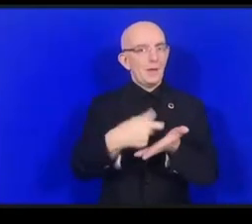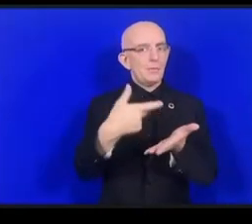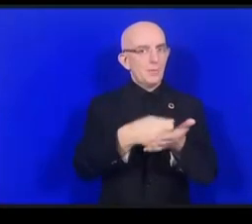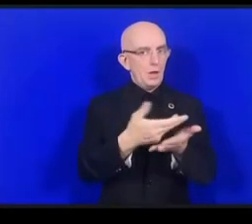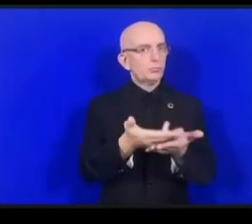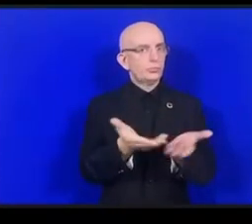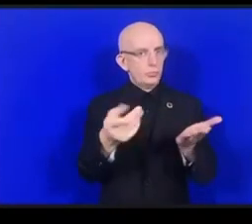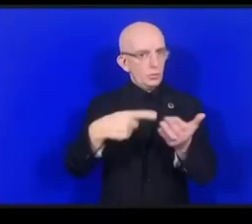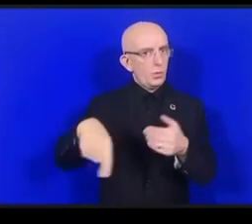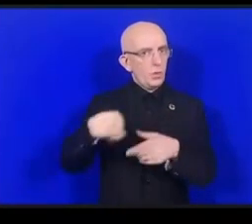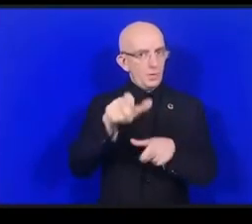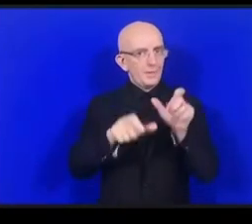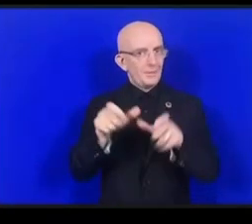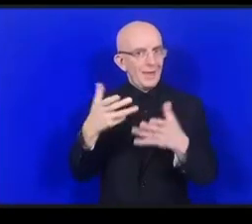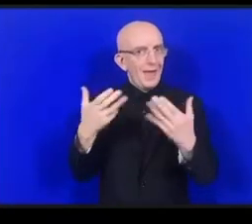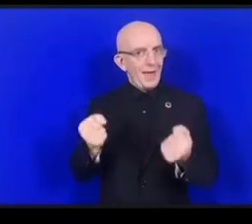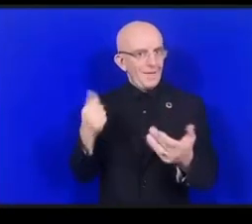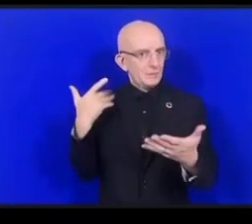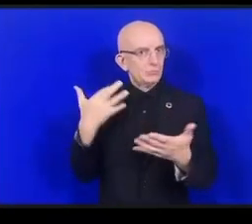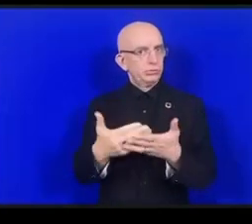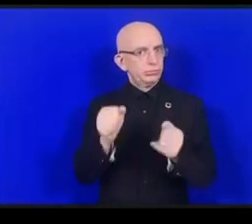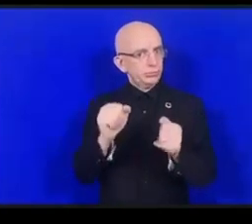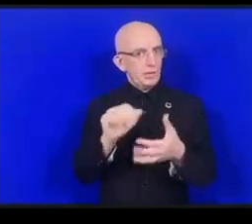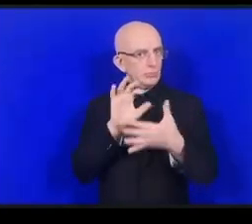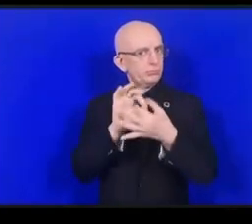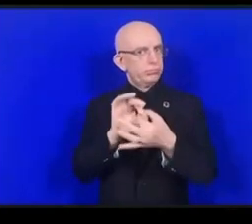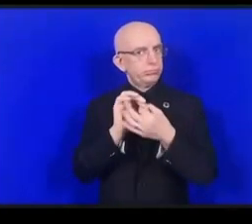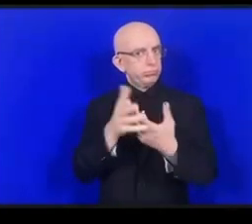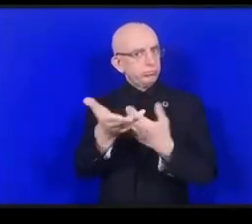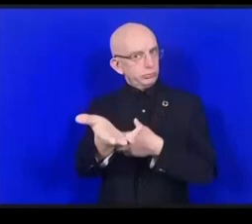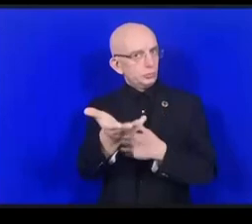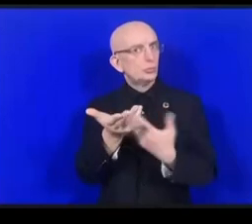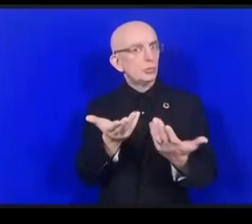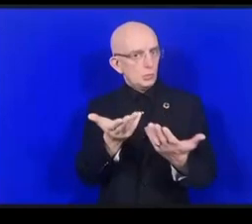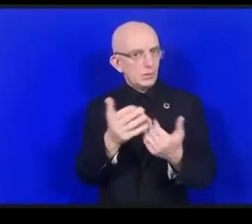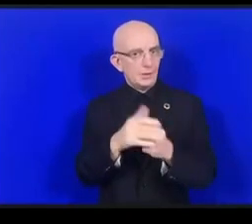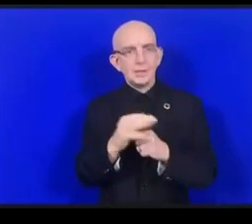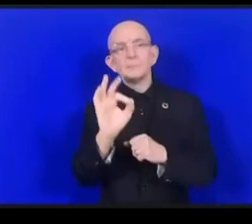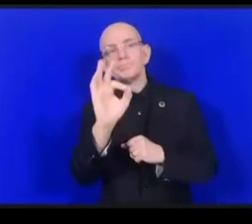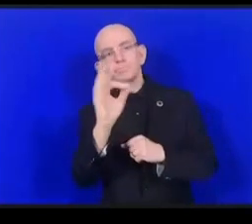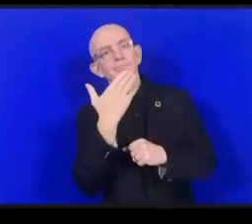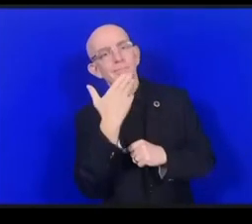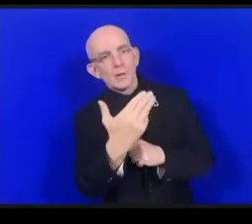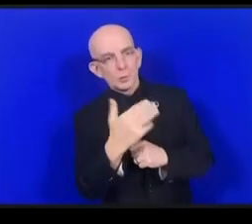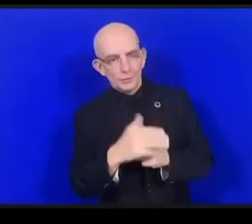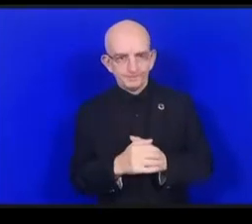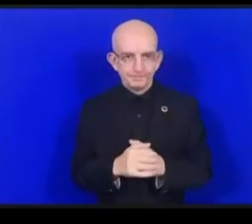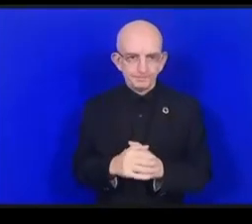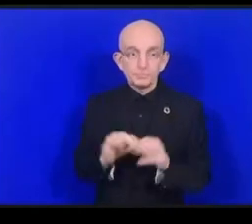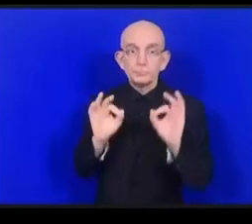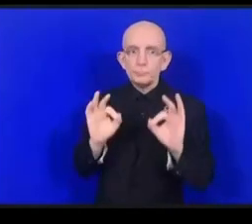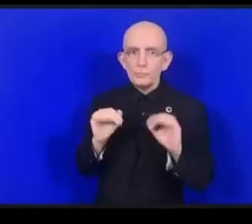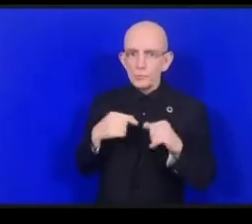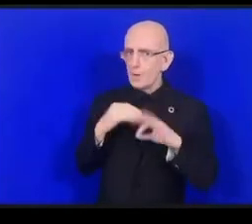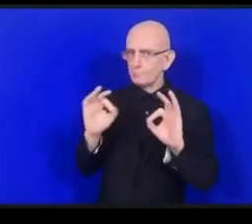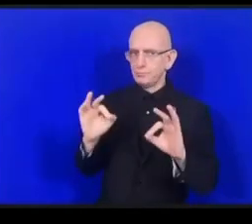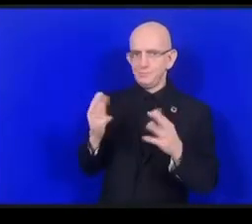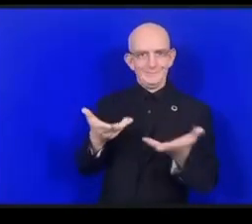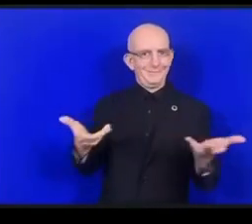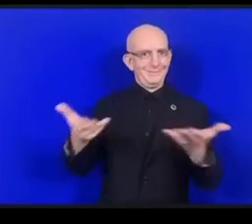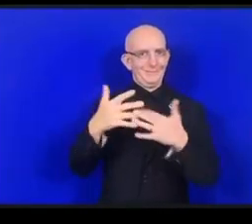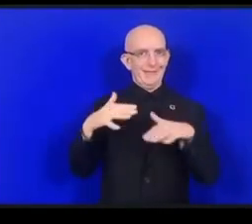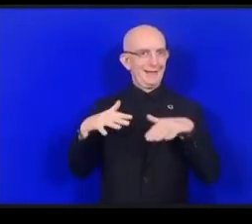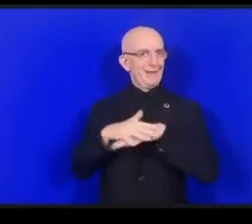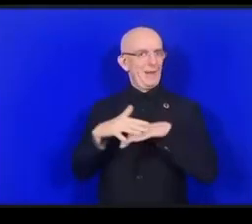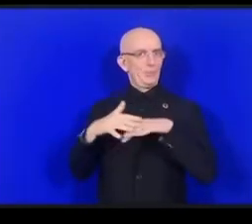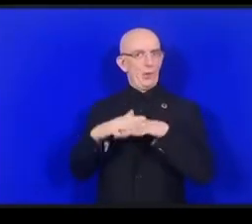I'm quite glad to see that the networking is already going on between dynamic coalitions. And I wanted